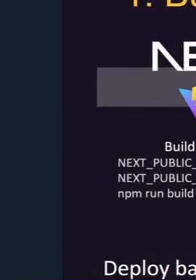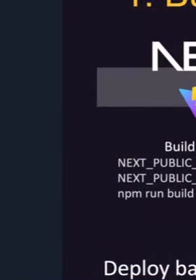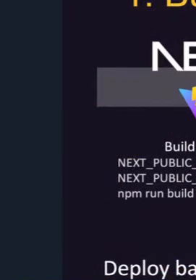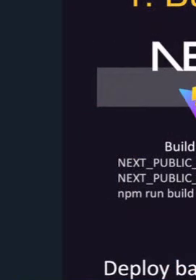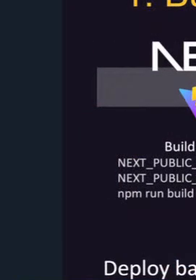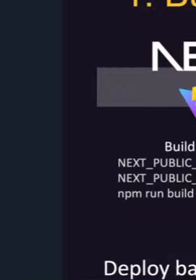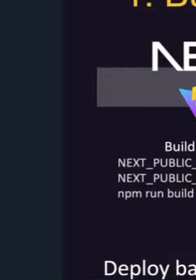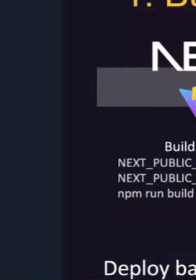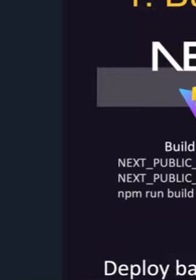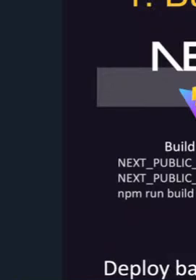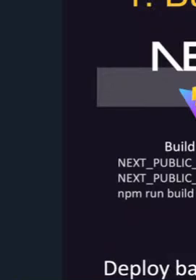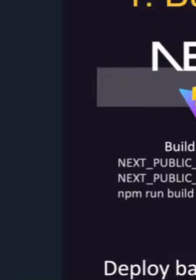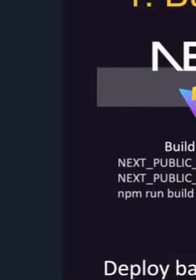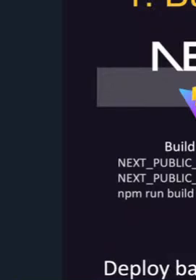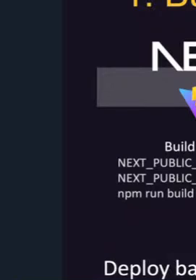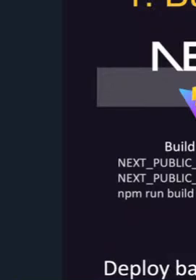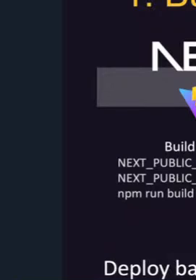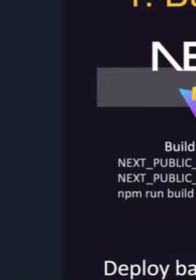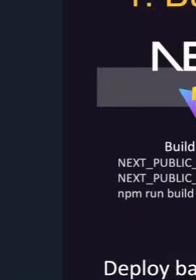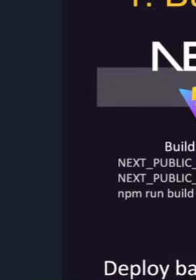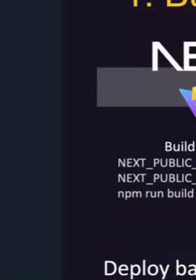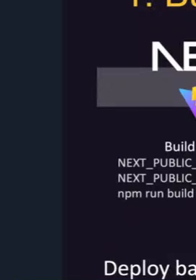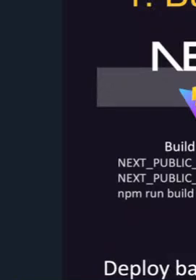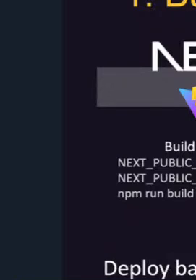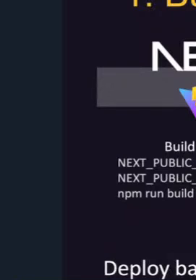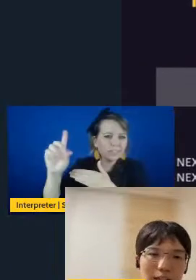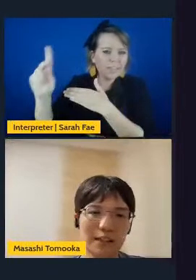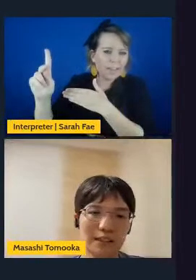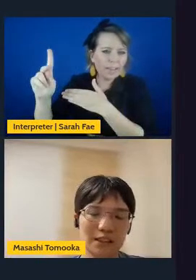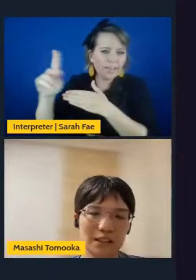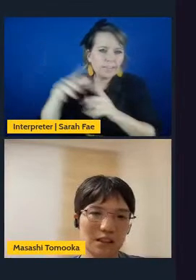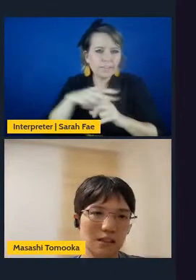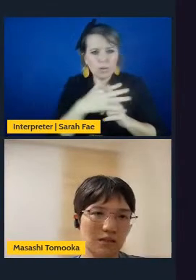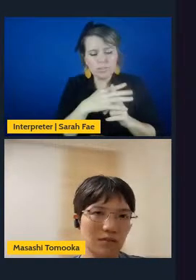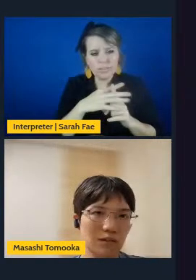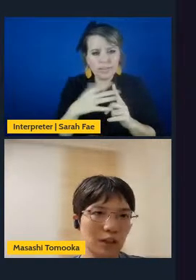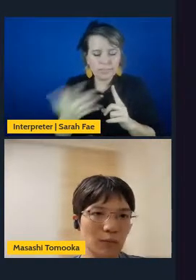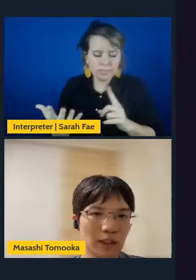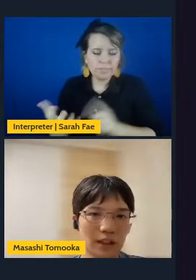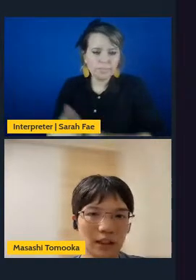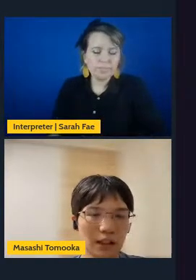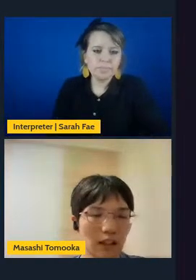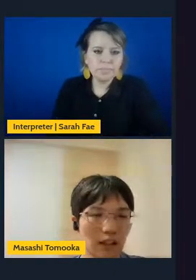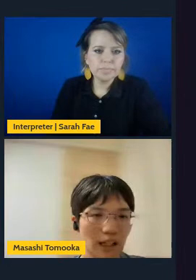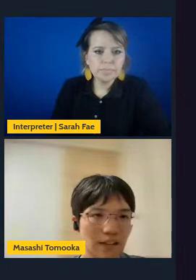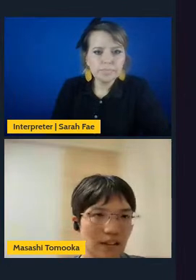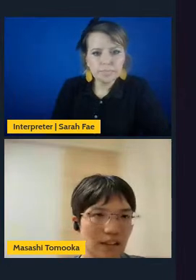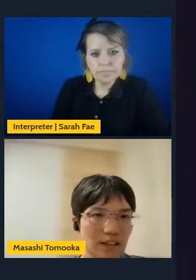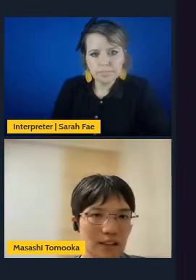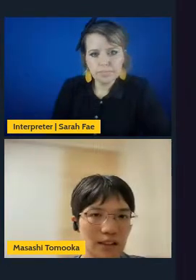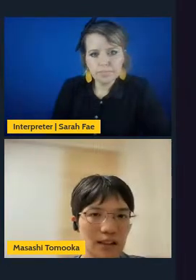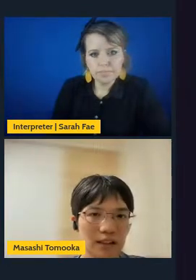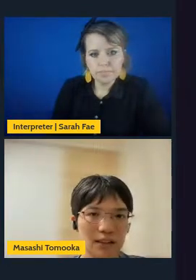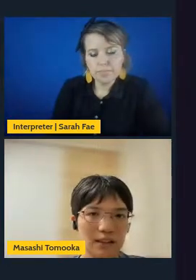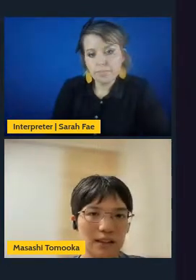available outside of CDK context, for example, using .m files. So let me